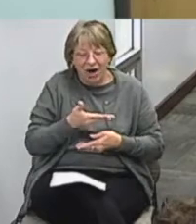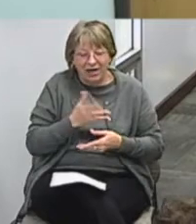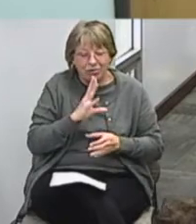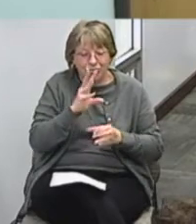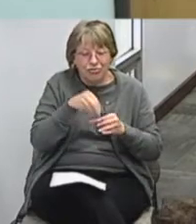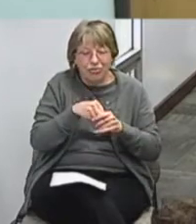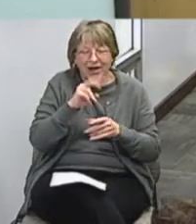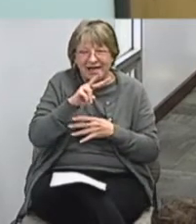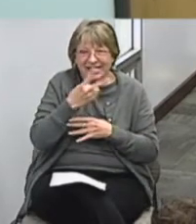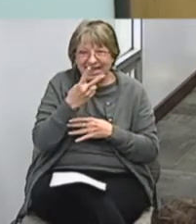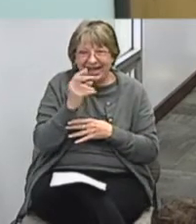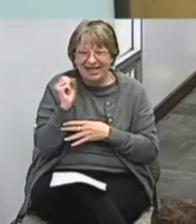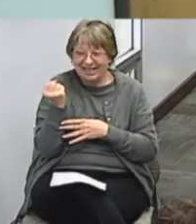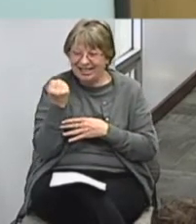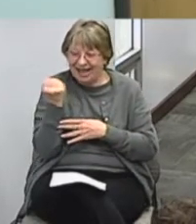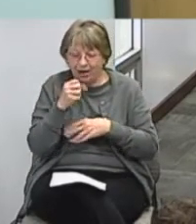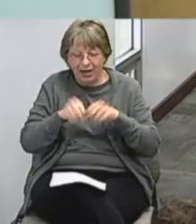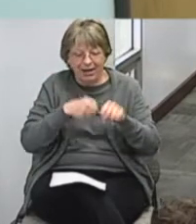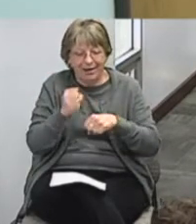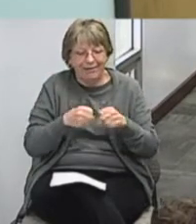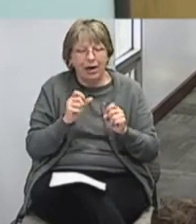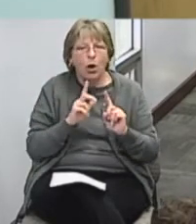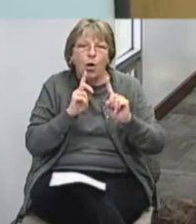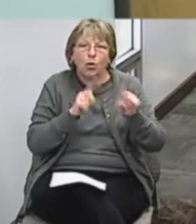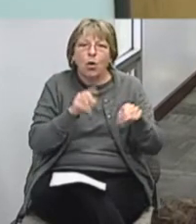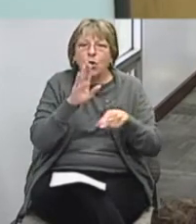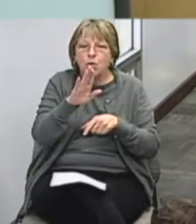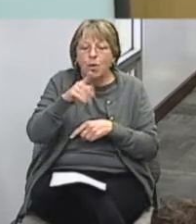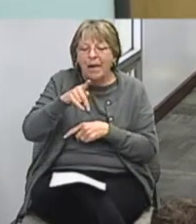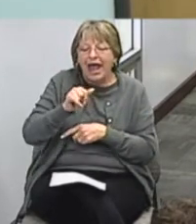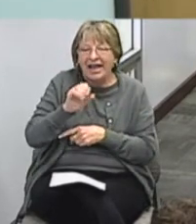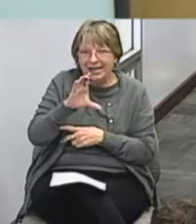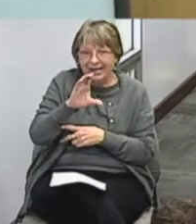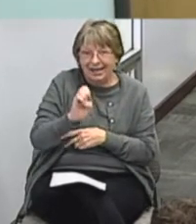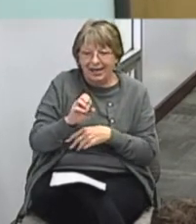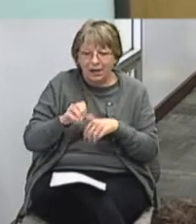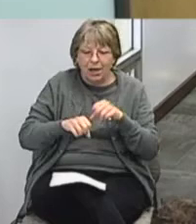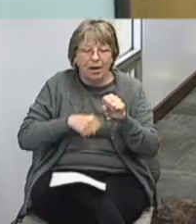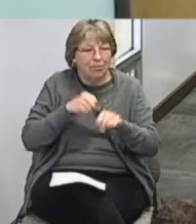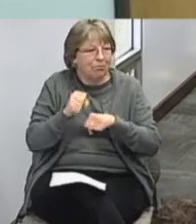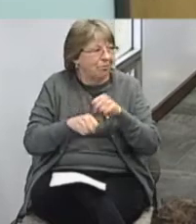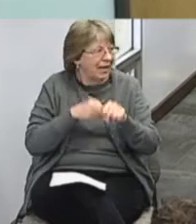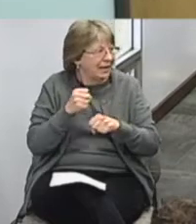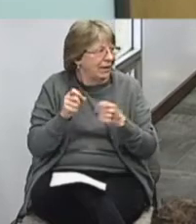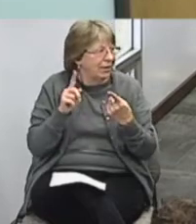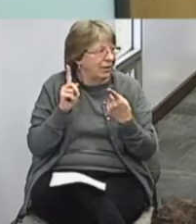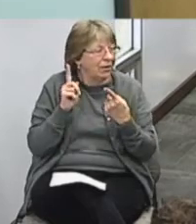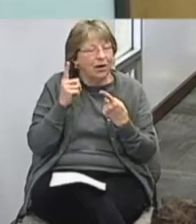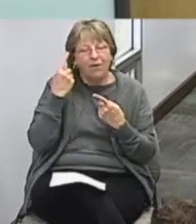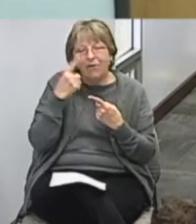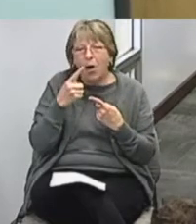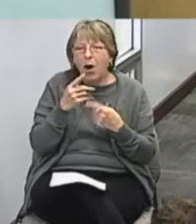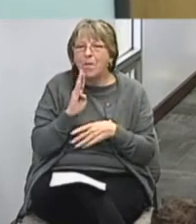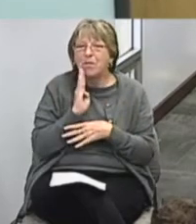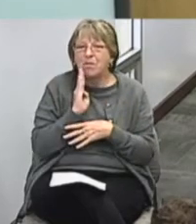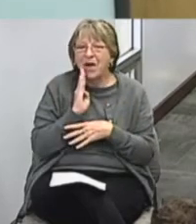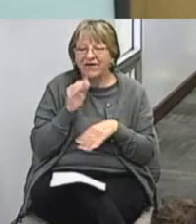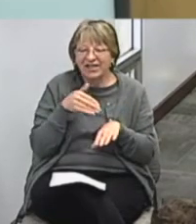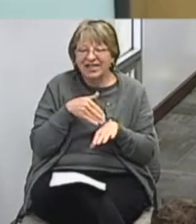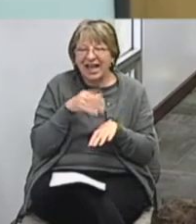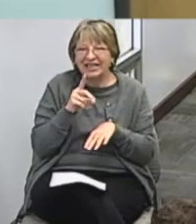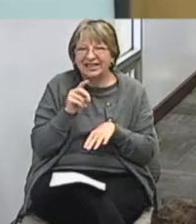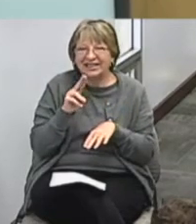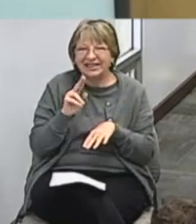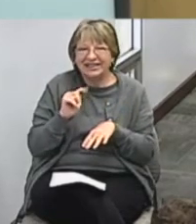Cyclists group on a go-at-your-own-pace ride to Pleasant View for breakfast at the Dutch Kitchen. Our group rides